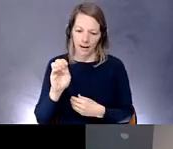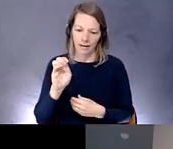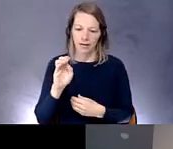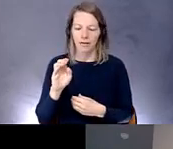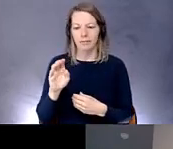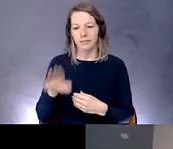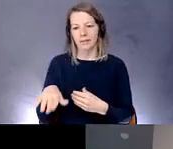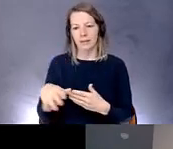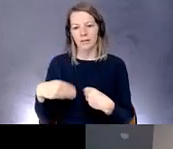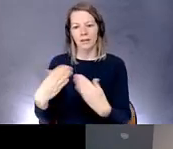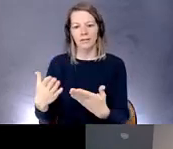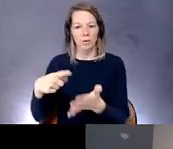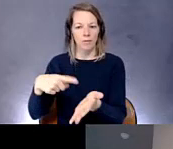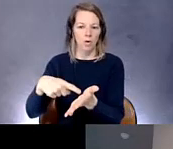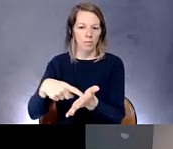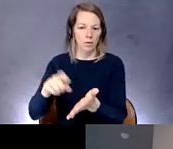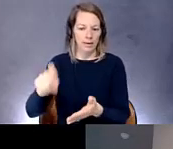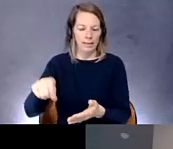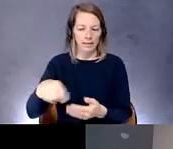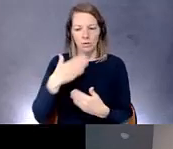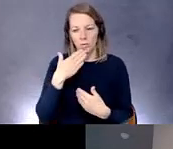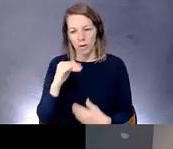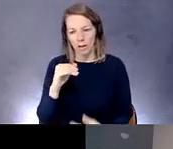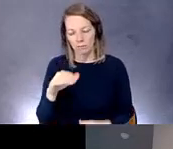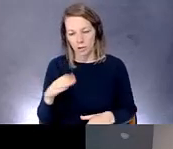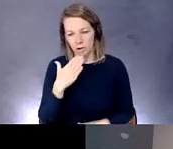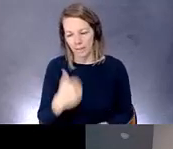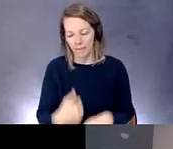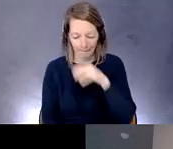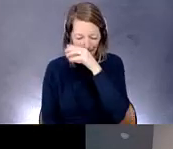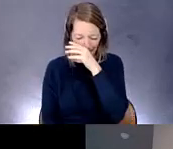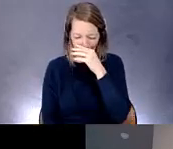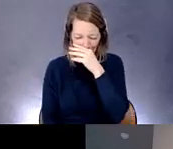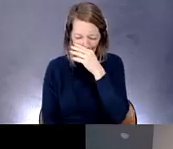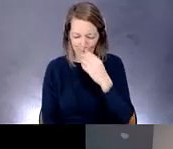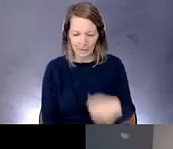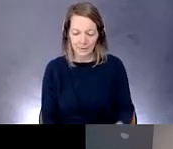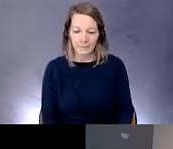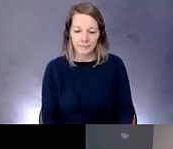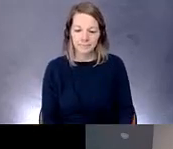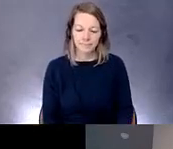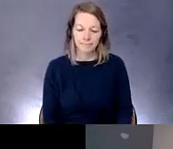that delivers the affordability that we need. So well done. Okay, with that, we're going to